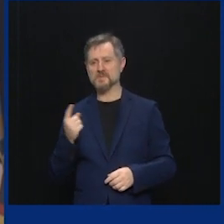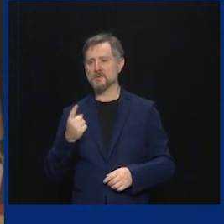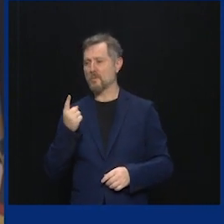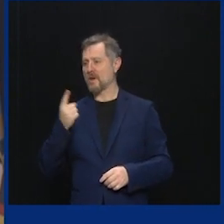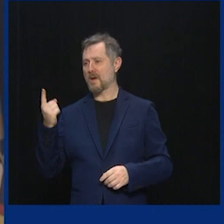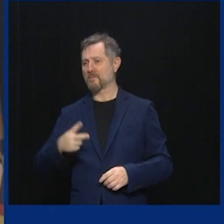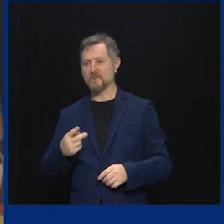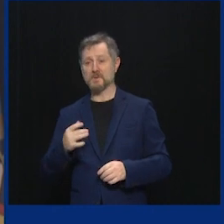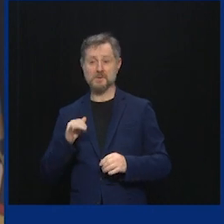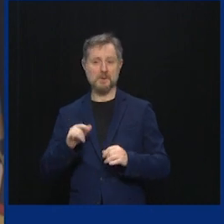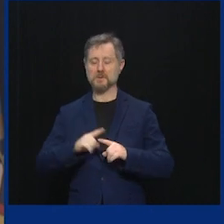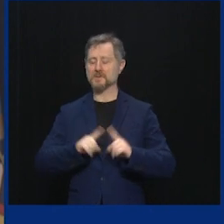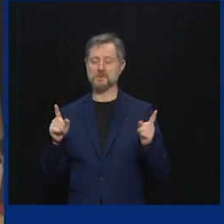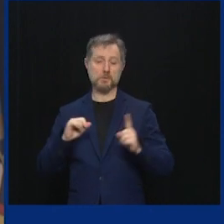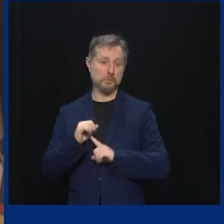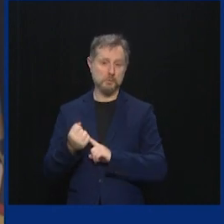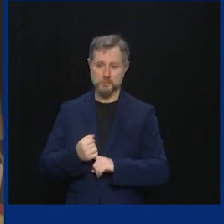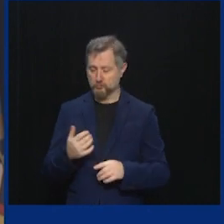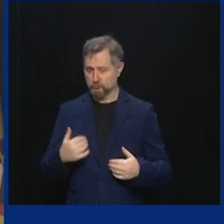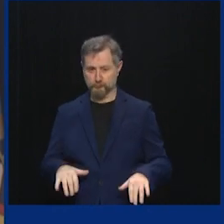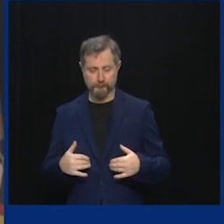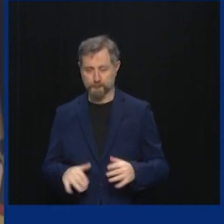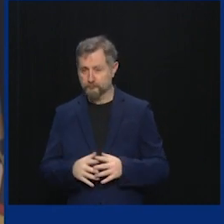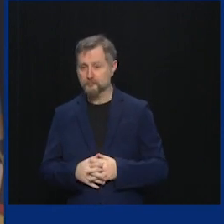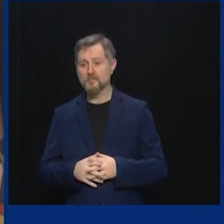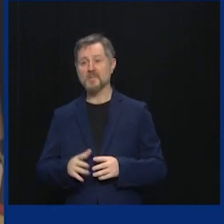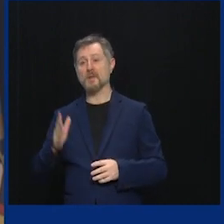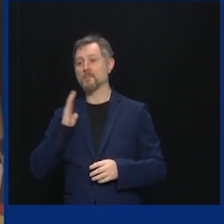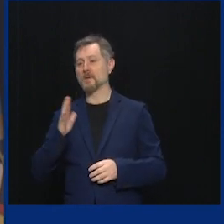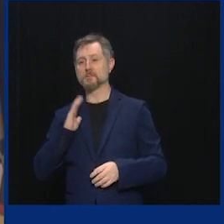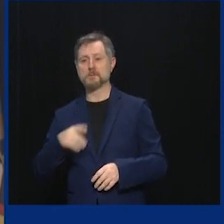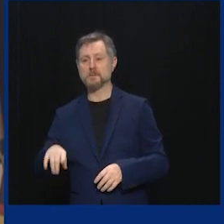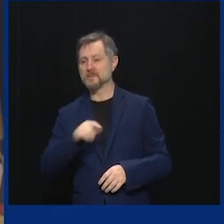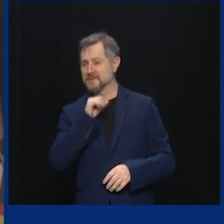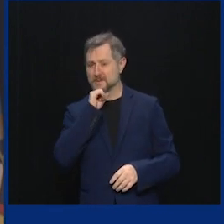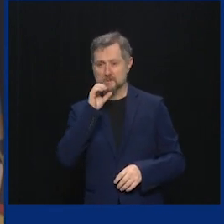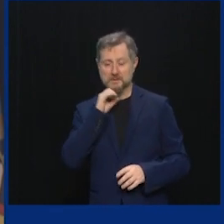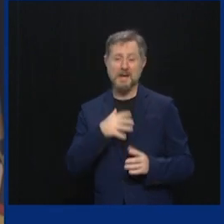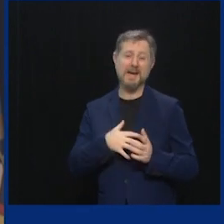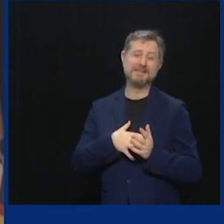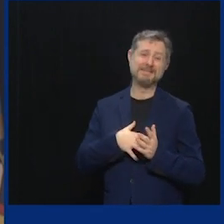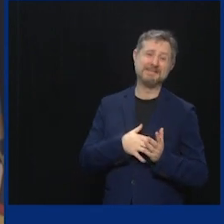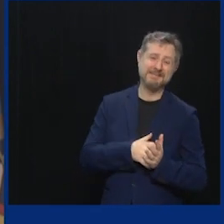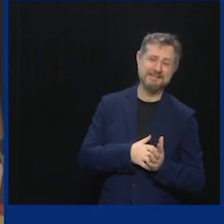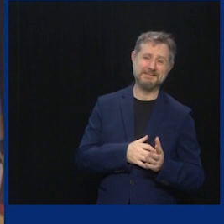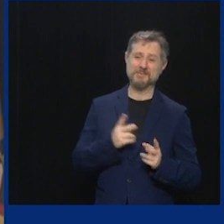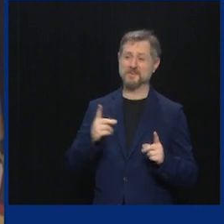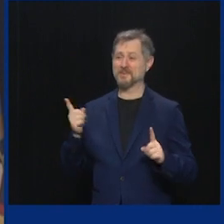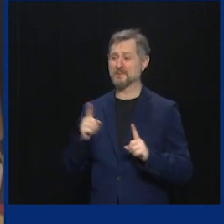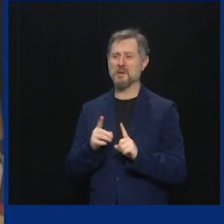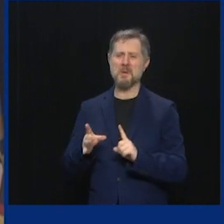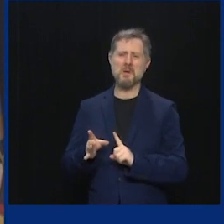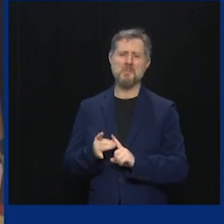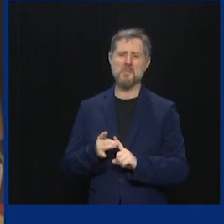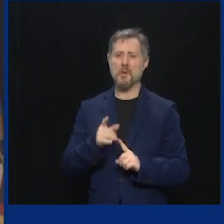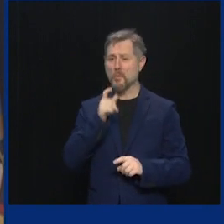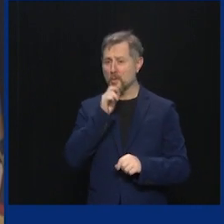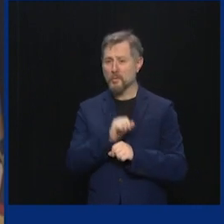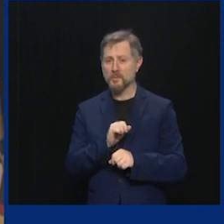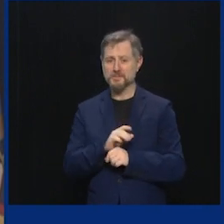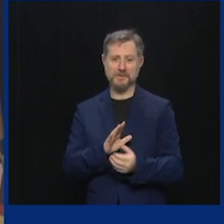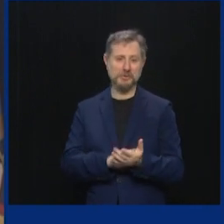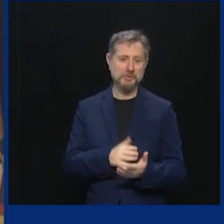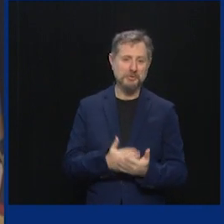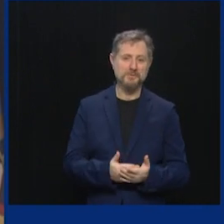ago, when there was such a huge vulnerability when anybody walking in the door, whether it's someone who was a kitchen helper or a delivery person,